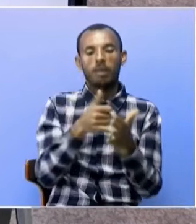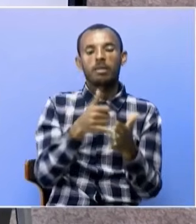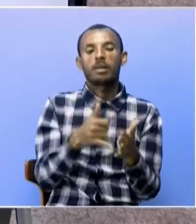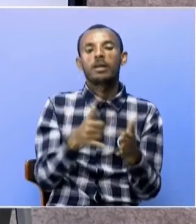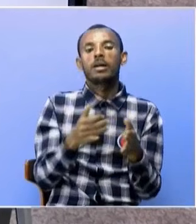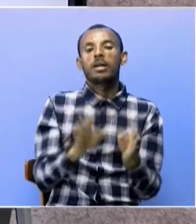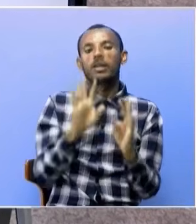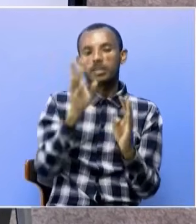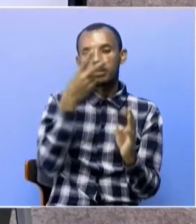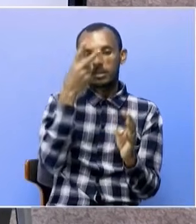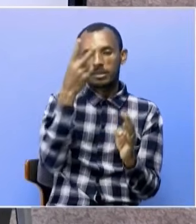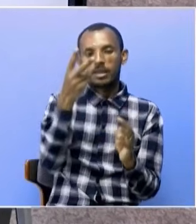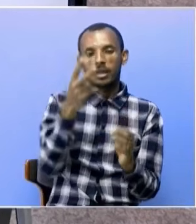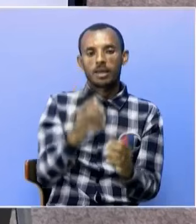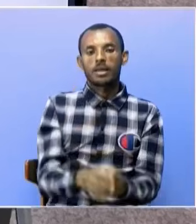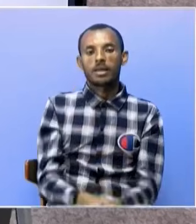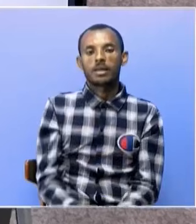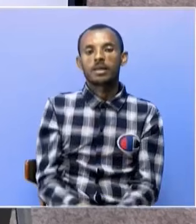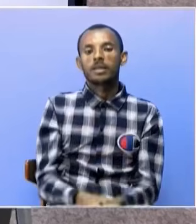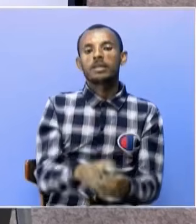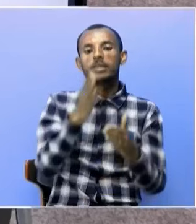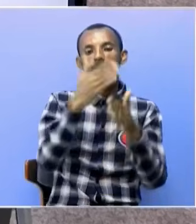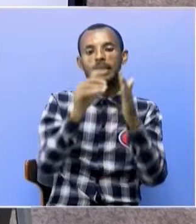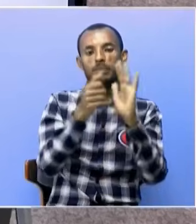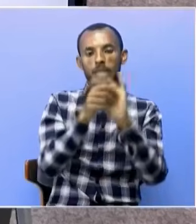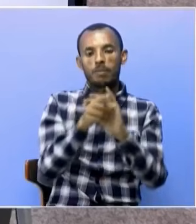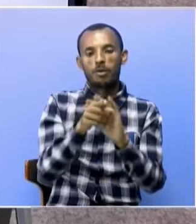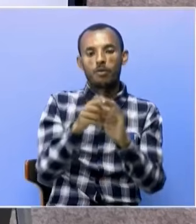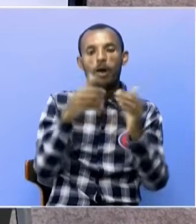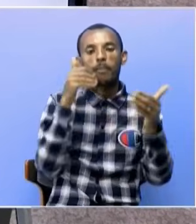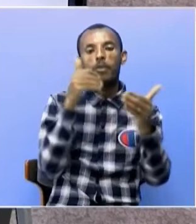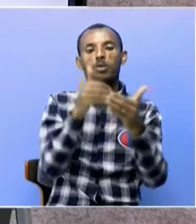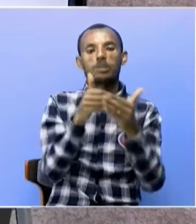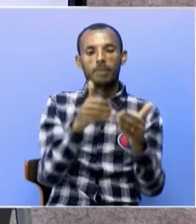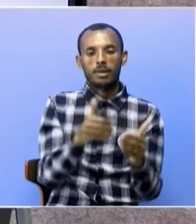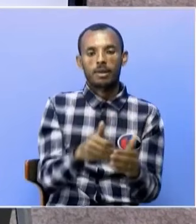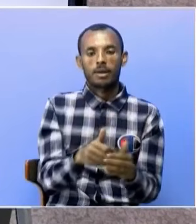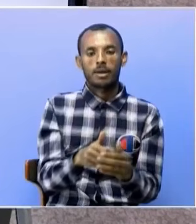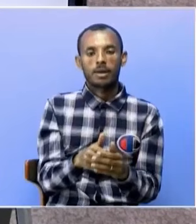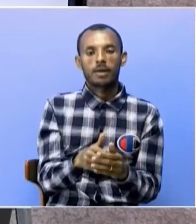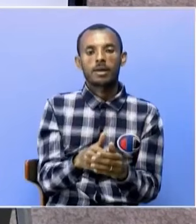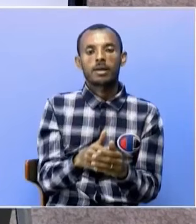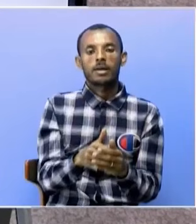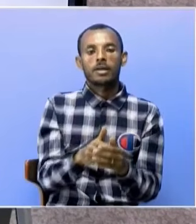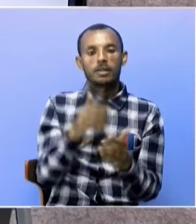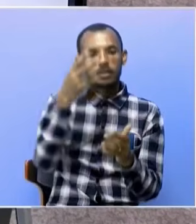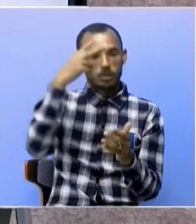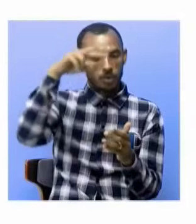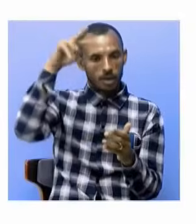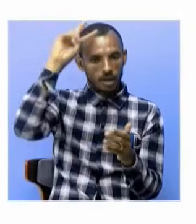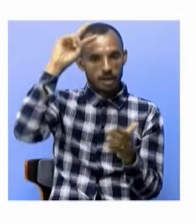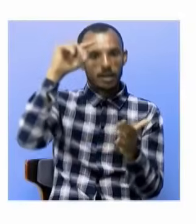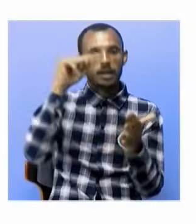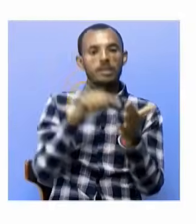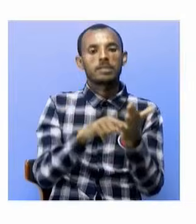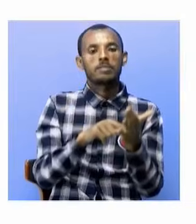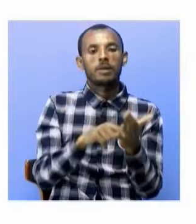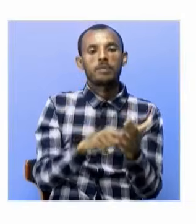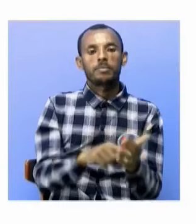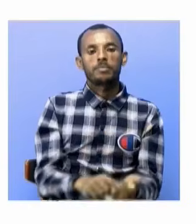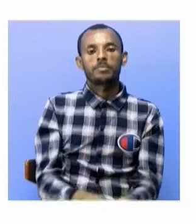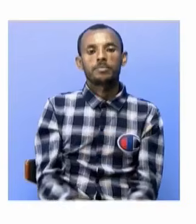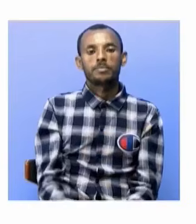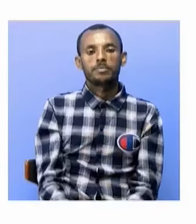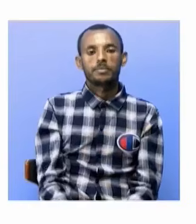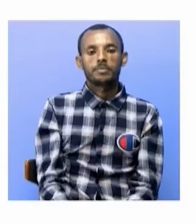let's take some examples of approximating and squaring at decimals.